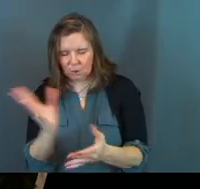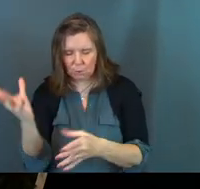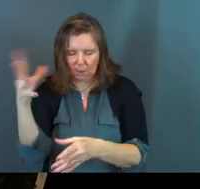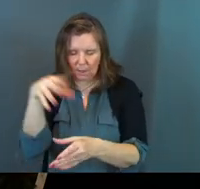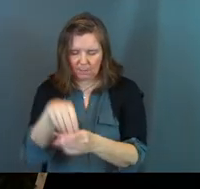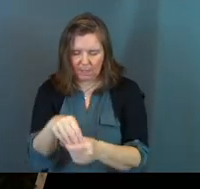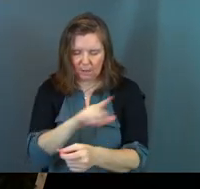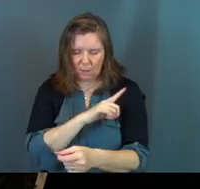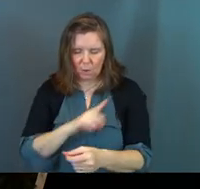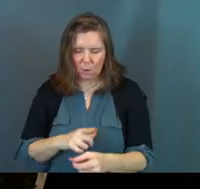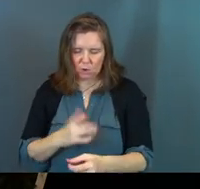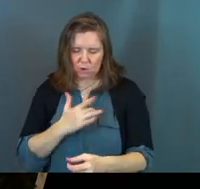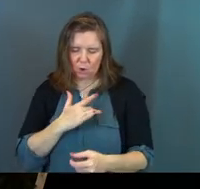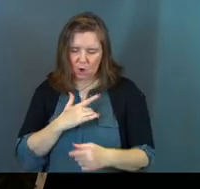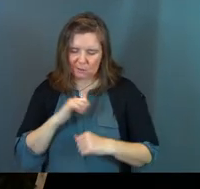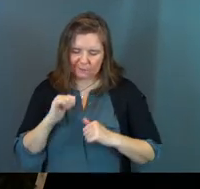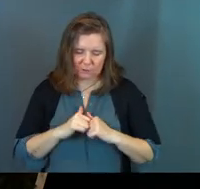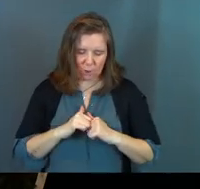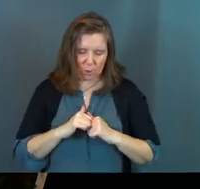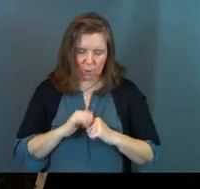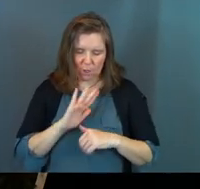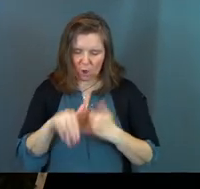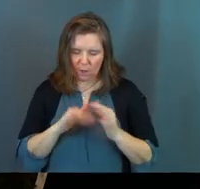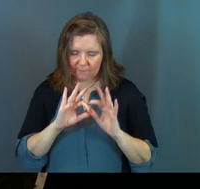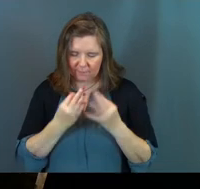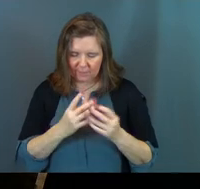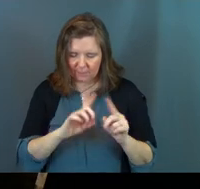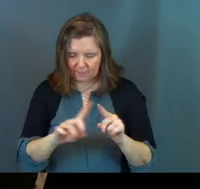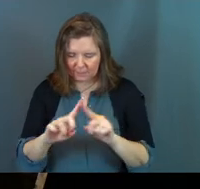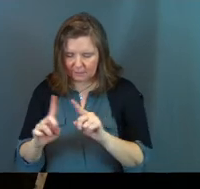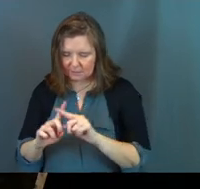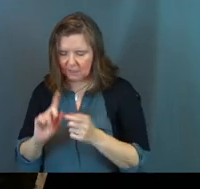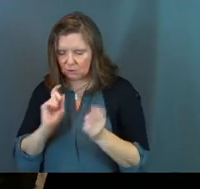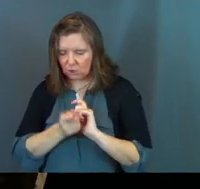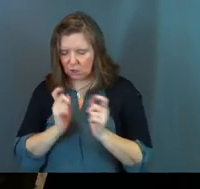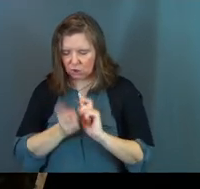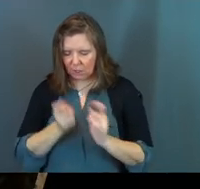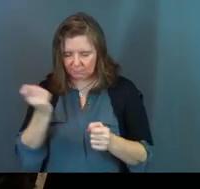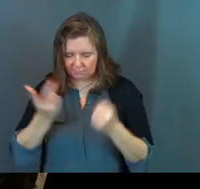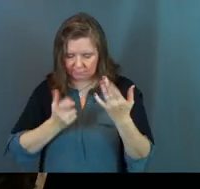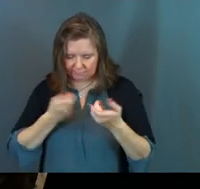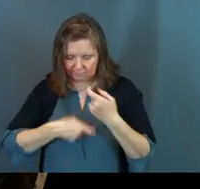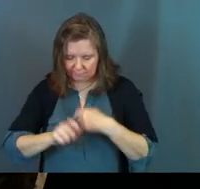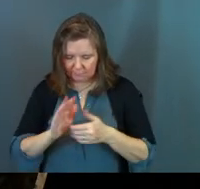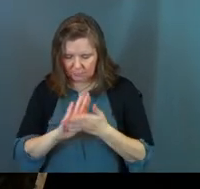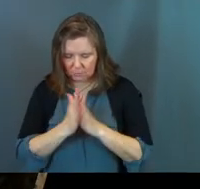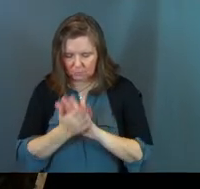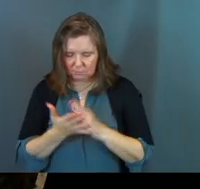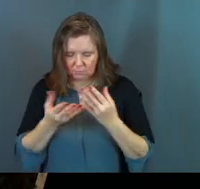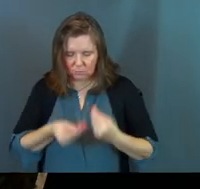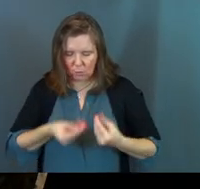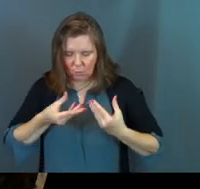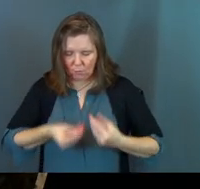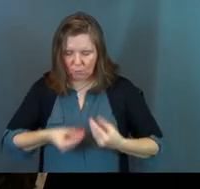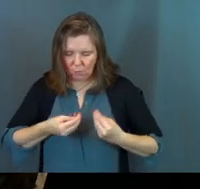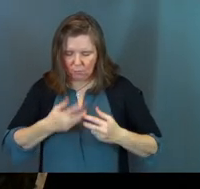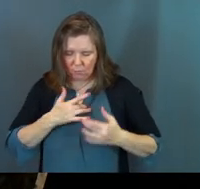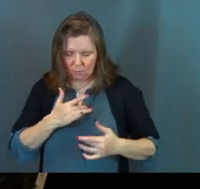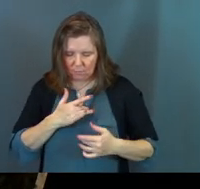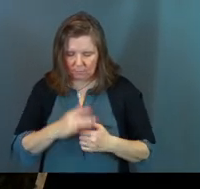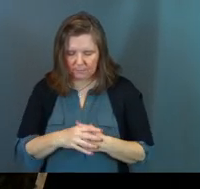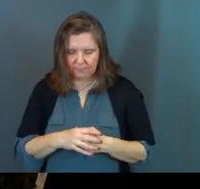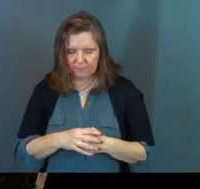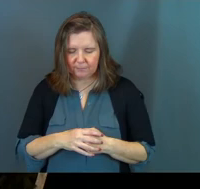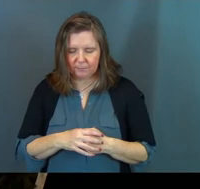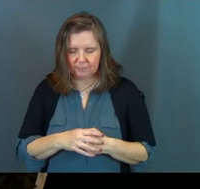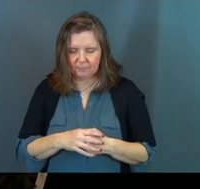would come in, Lord, to hearts of stone, Lord, in all of our families. And God, you would change them to hearts of flesh. You would soften them, God.